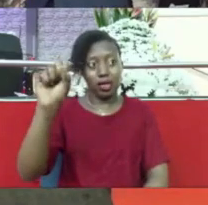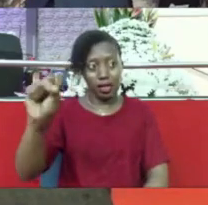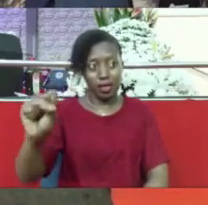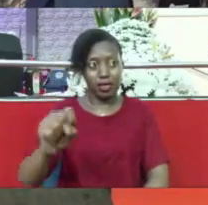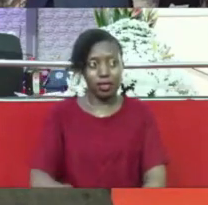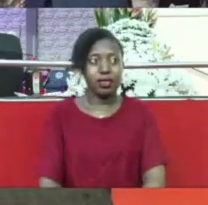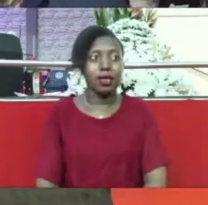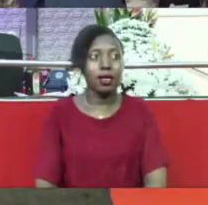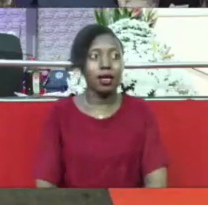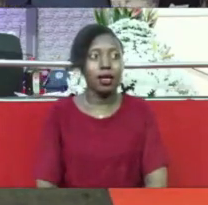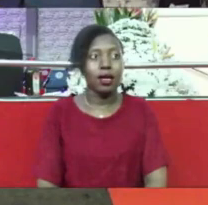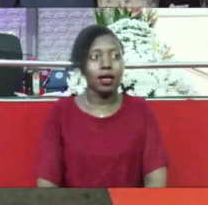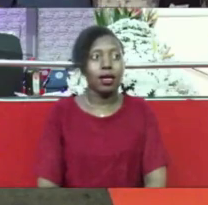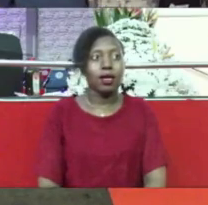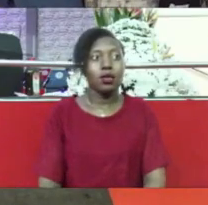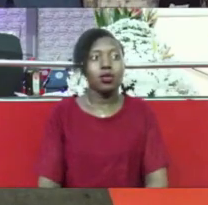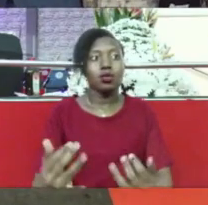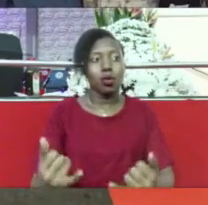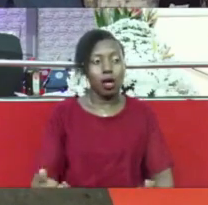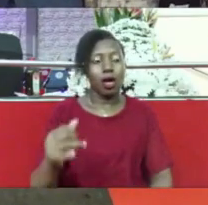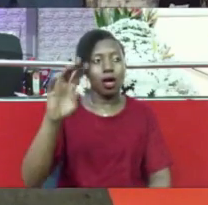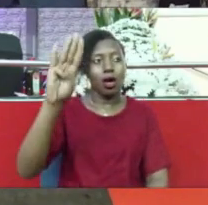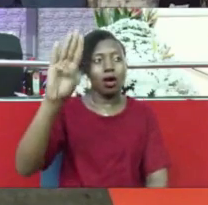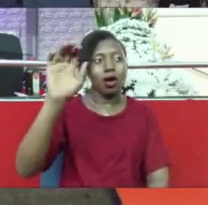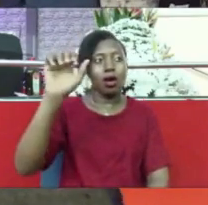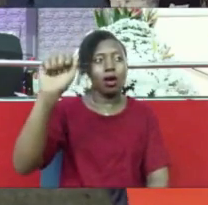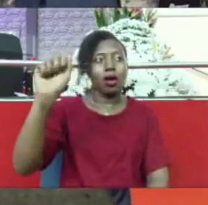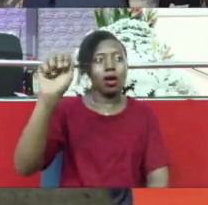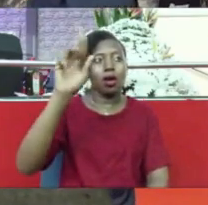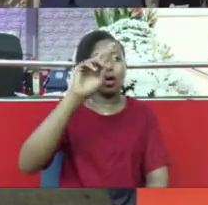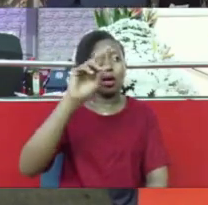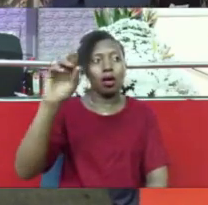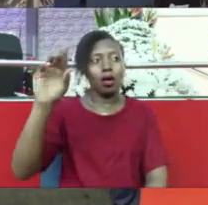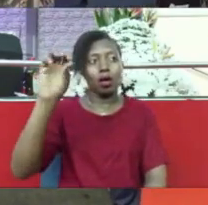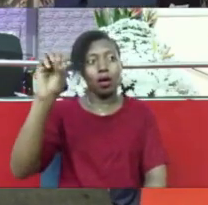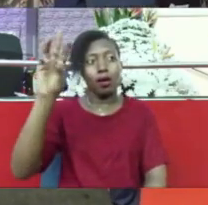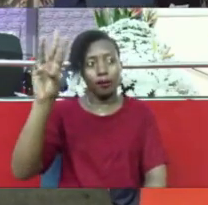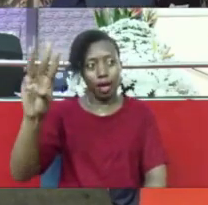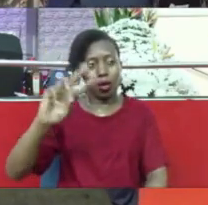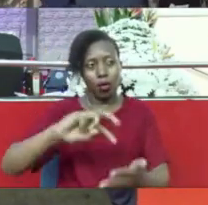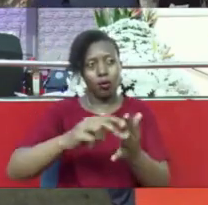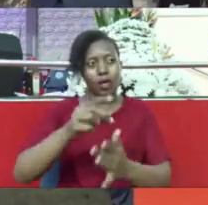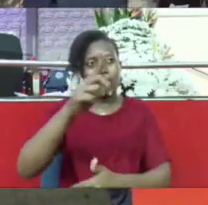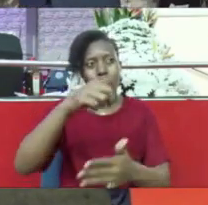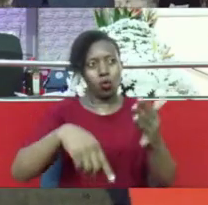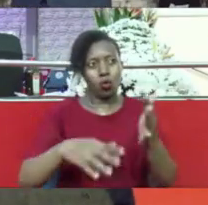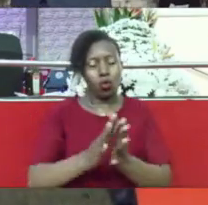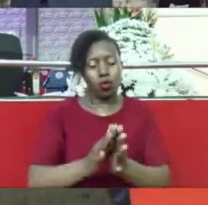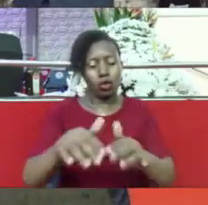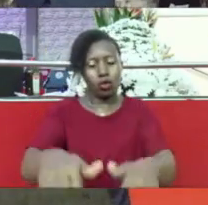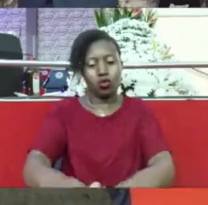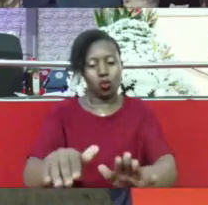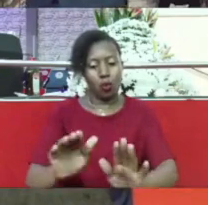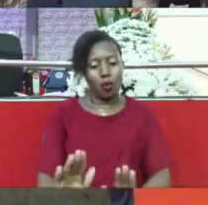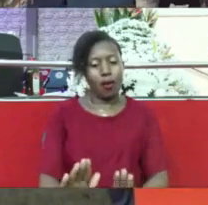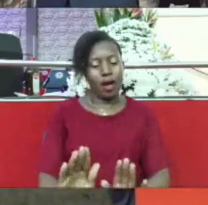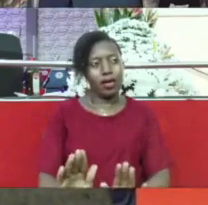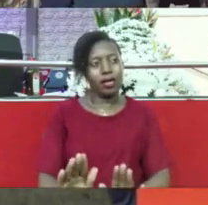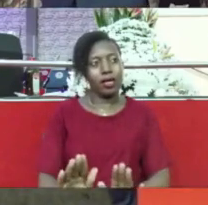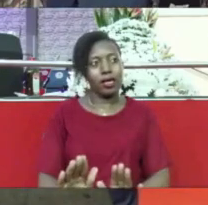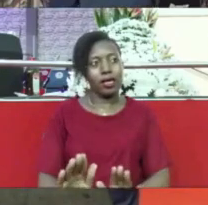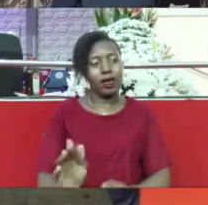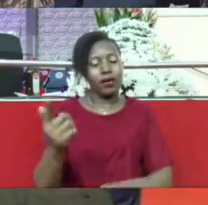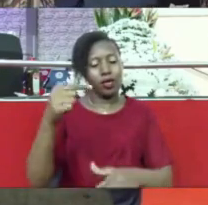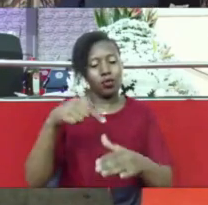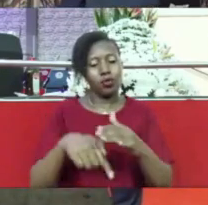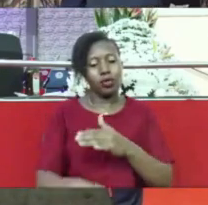Now burrowing means to dig into or through something solid, ni kujichimba ama kujiingiza kwenye